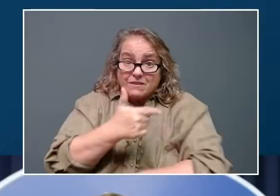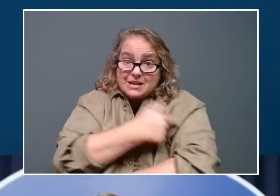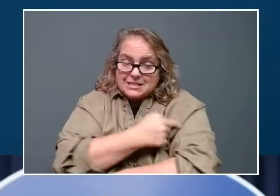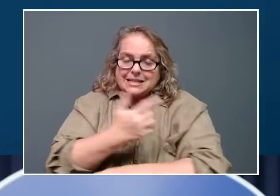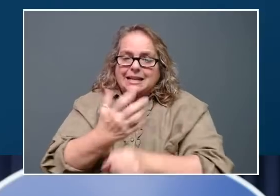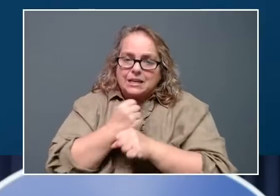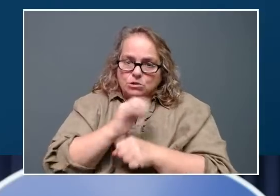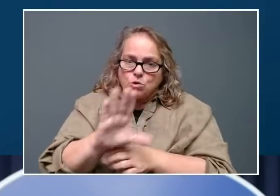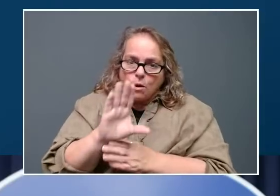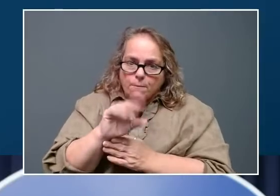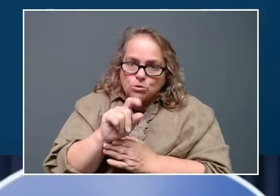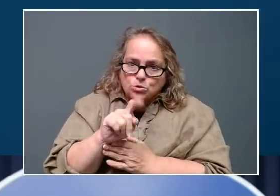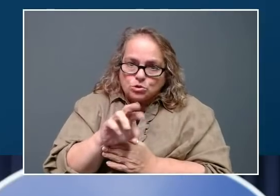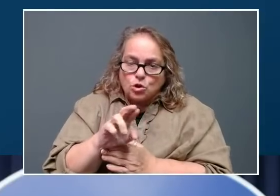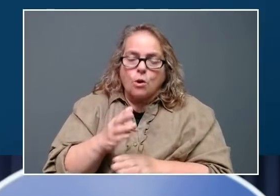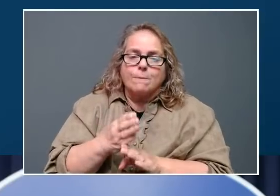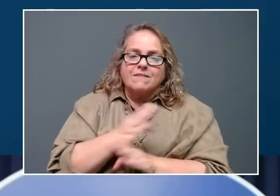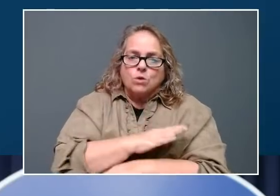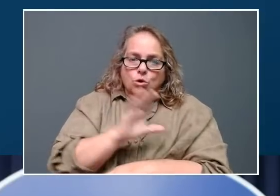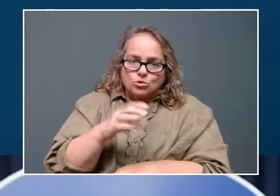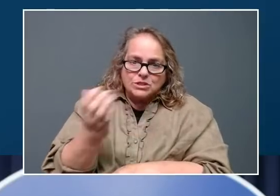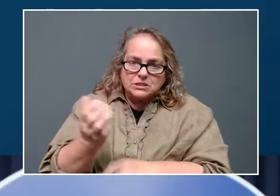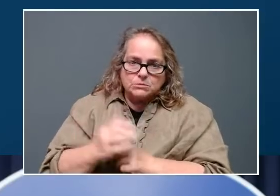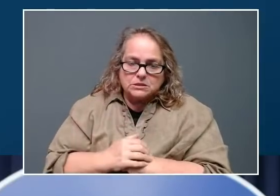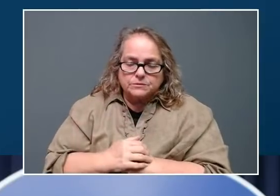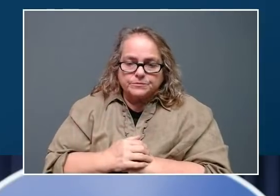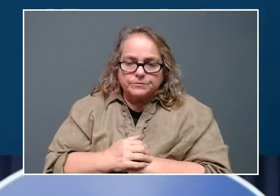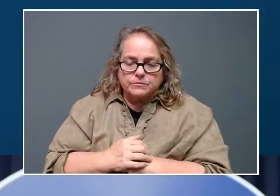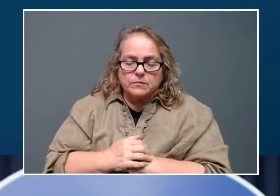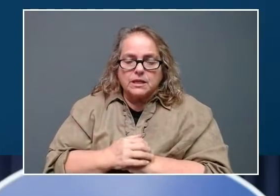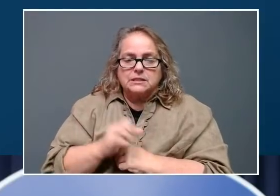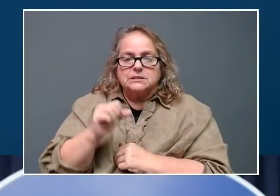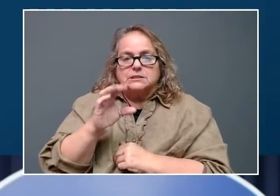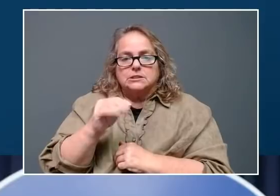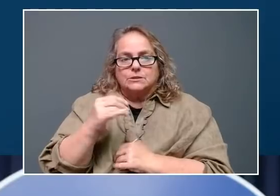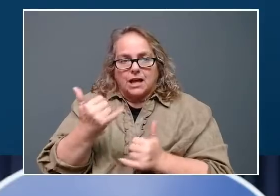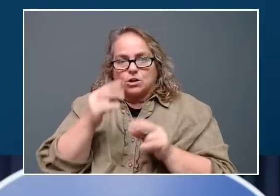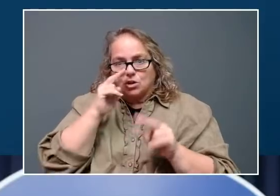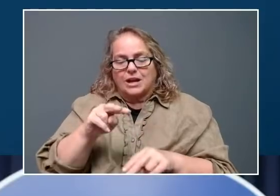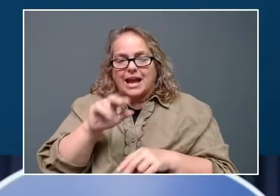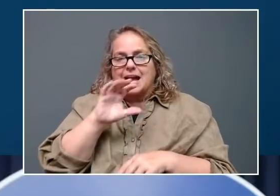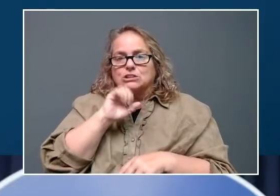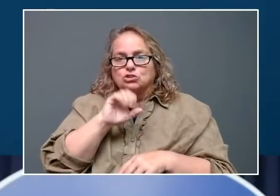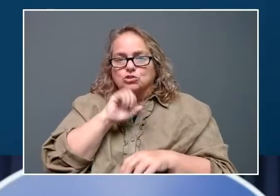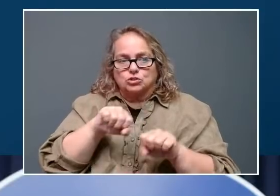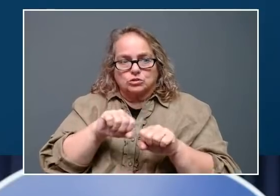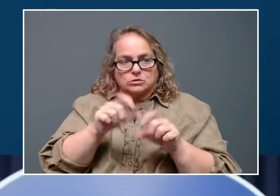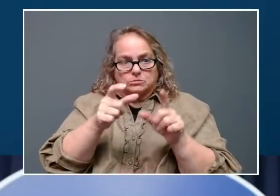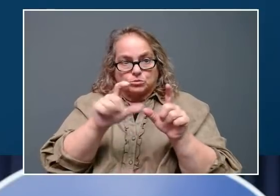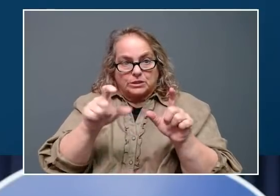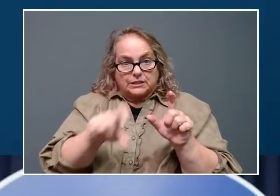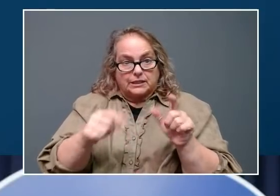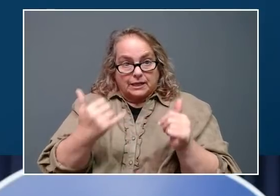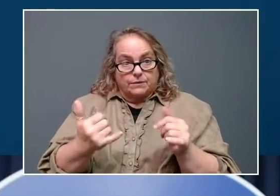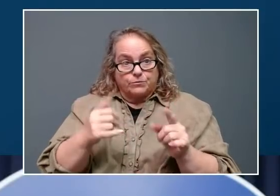it before Christmas. So let's look at the age breakdown now. Again,